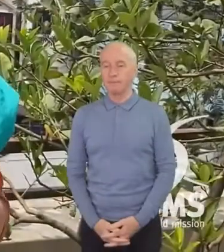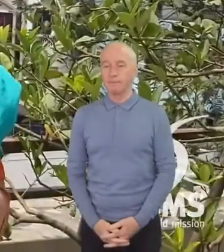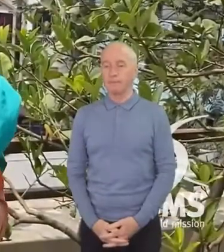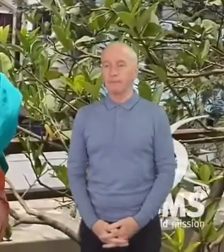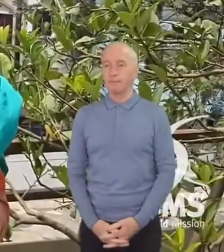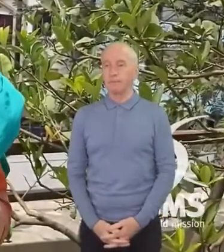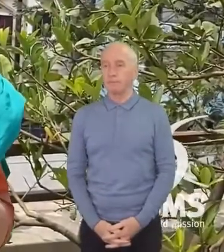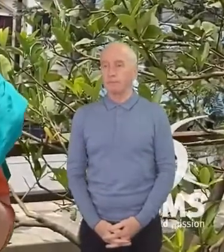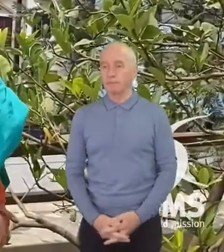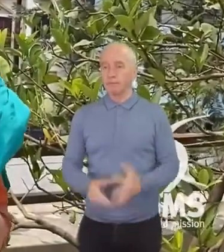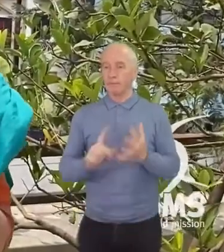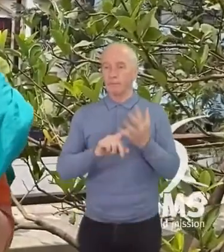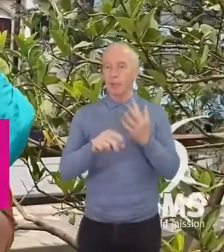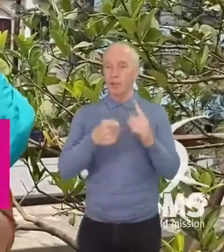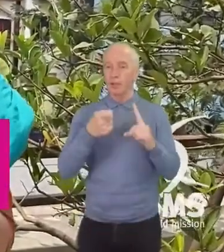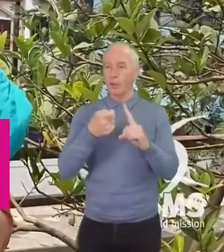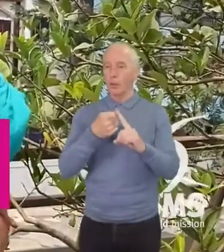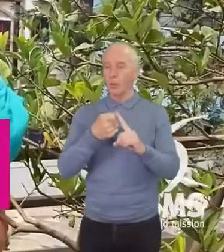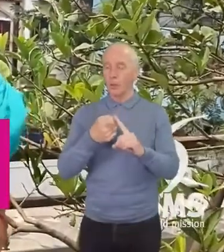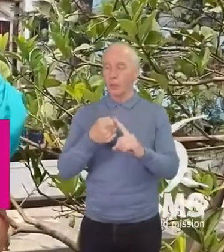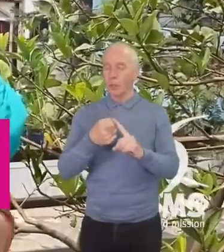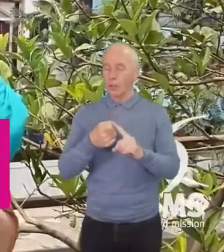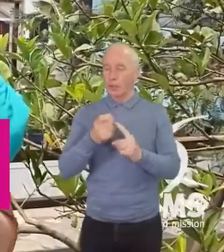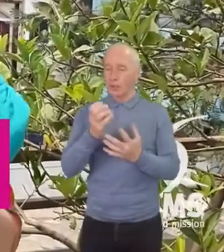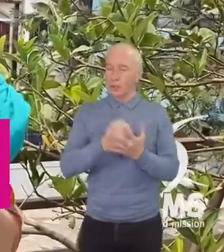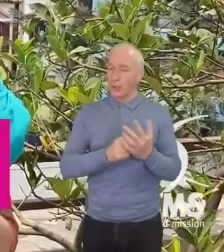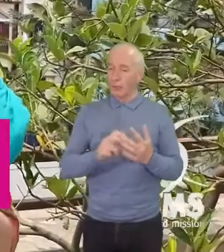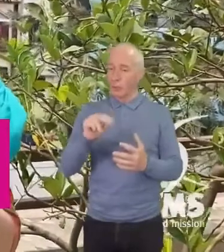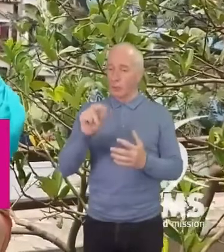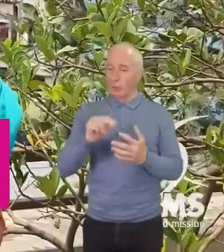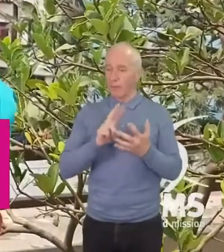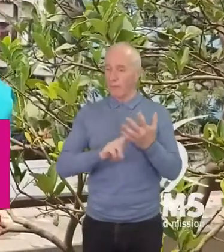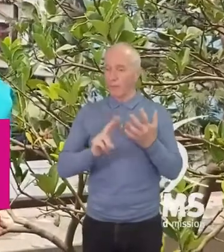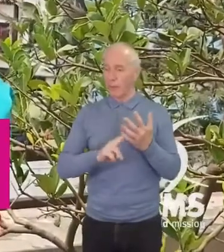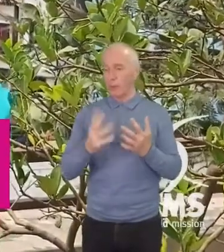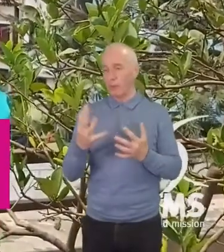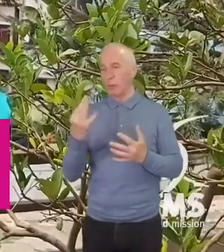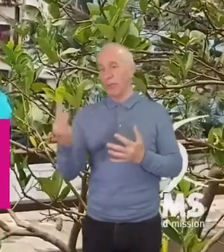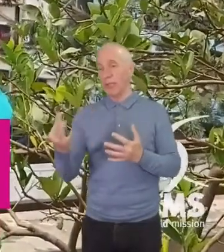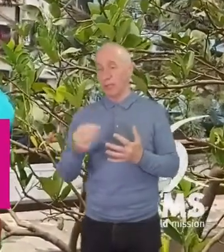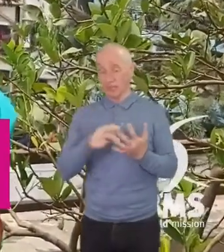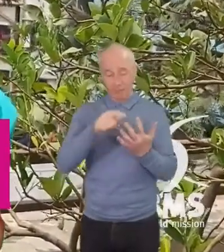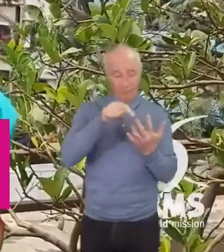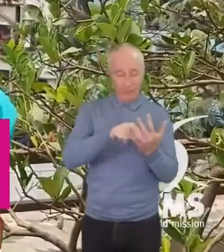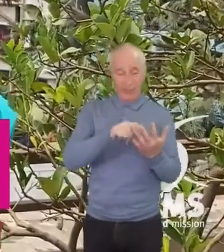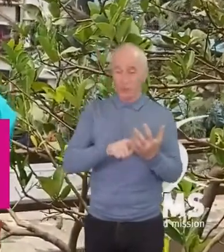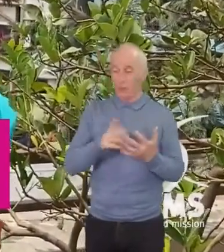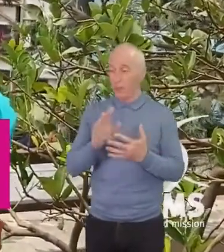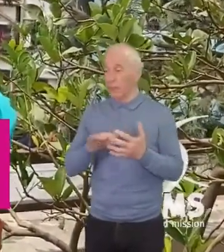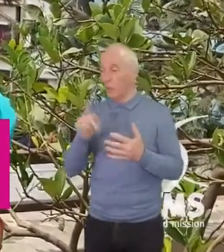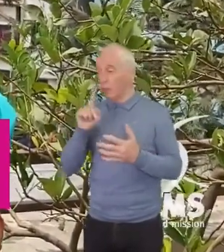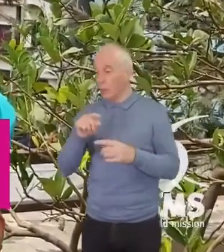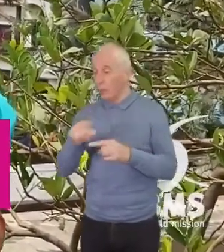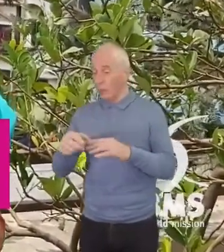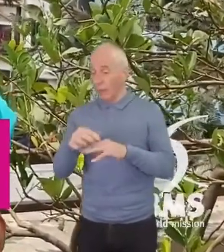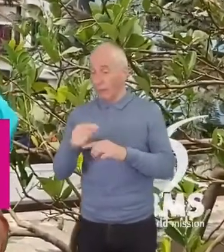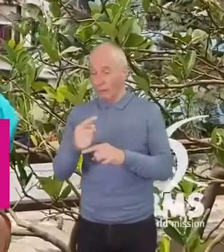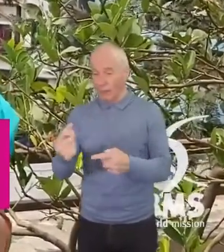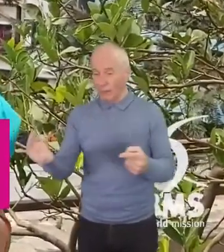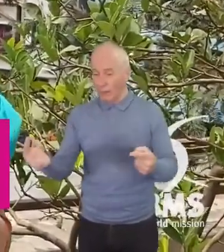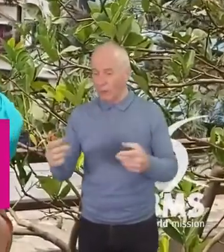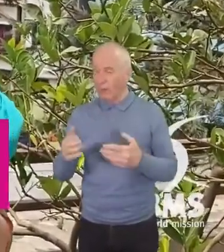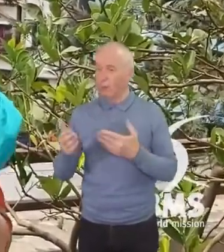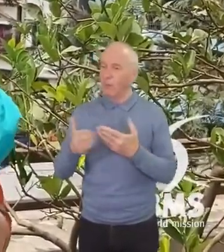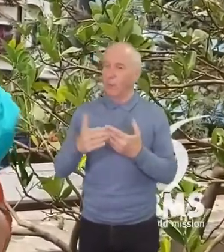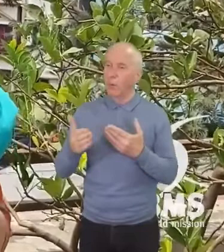Luke chapter 12, verse 48, Jesus says, "Much is required from the person to whom much is given. Much more